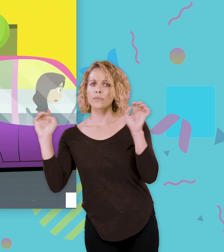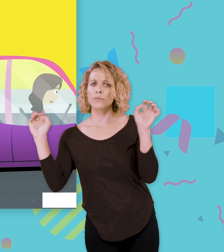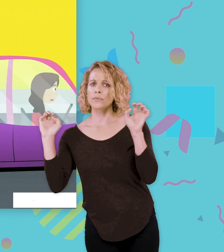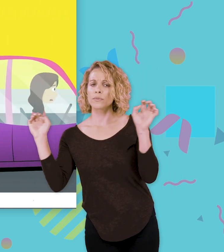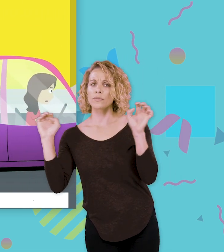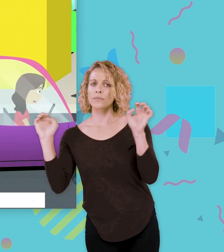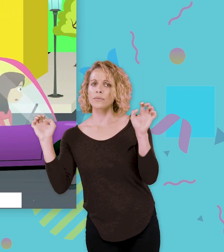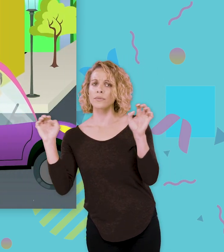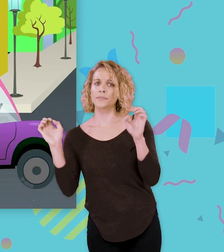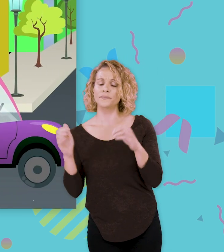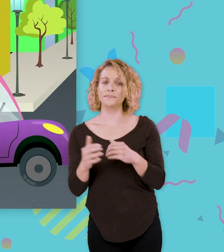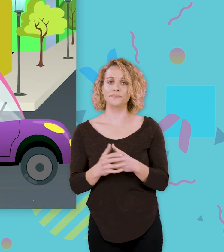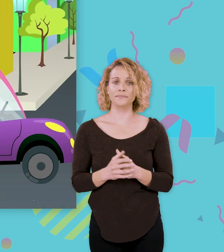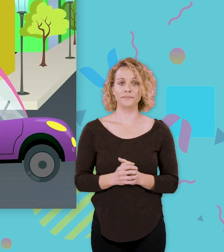there's an